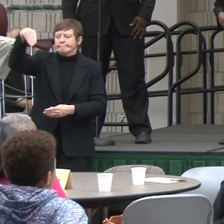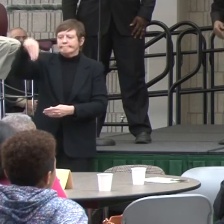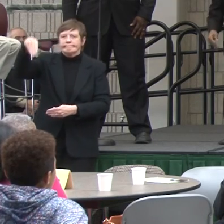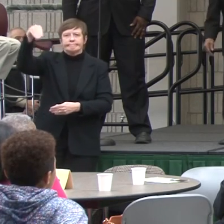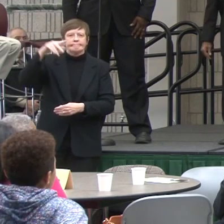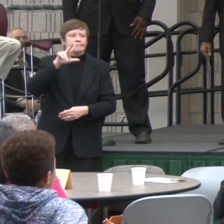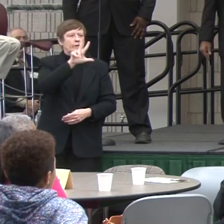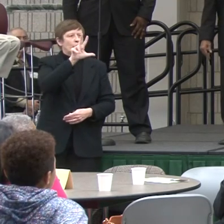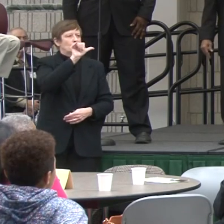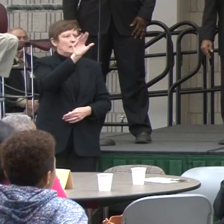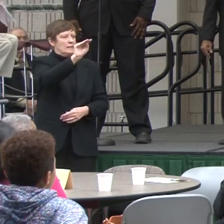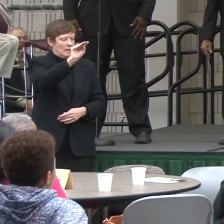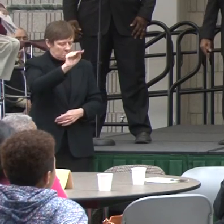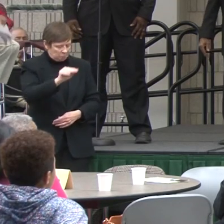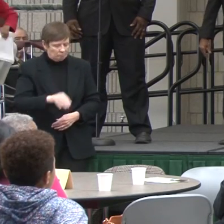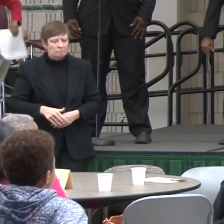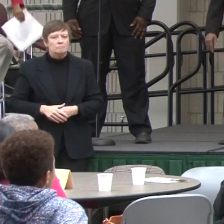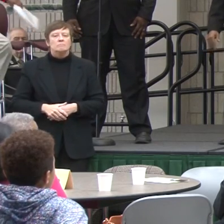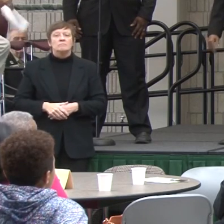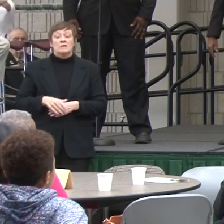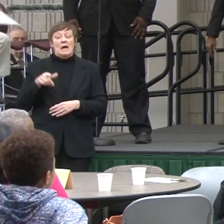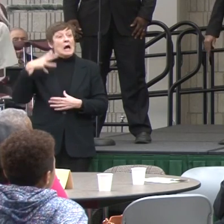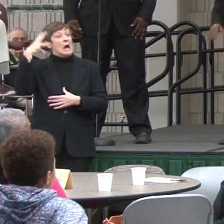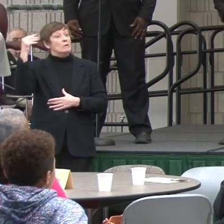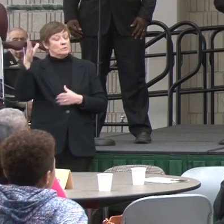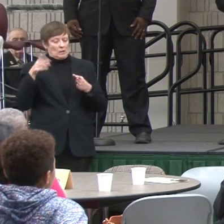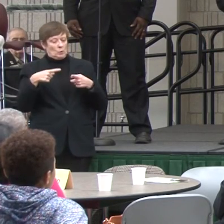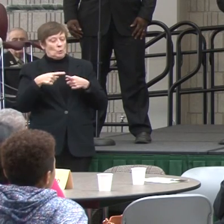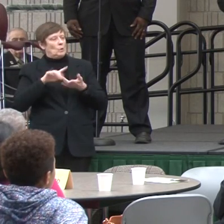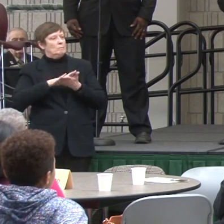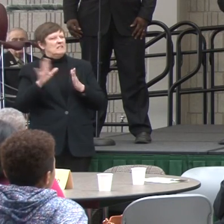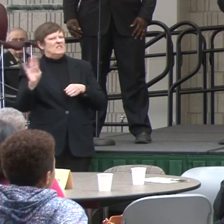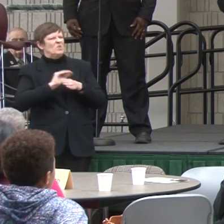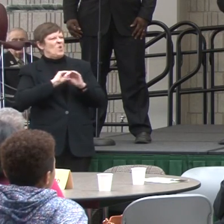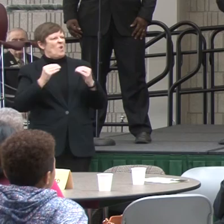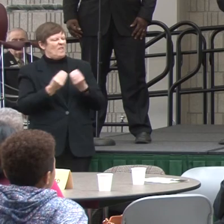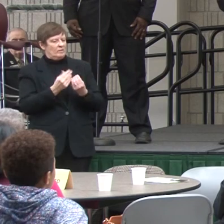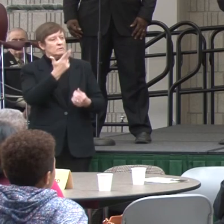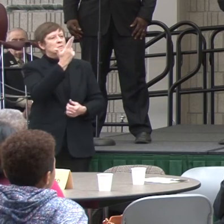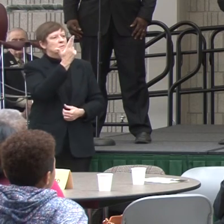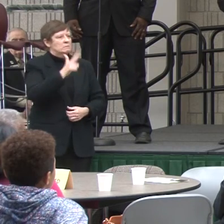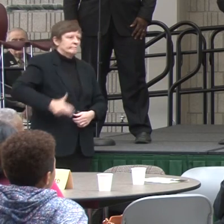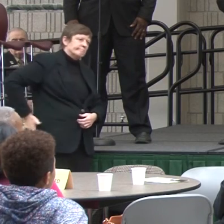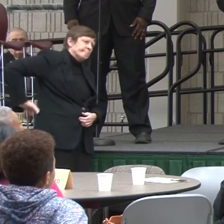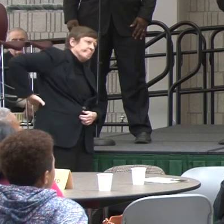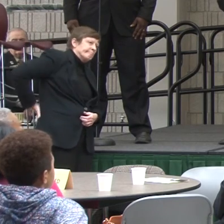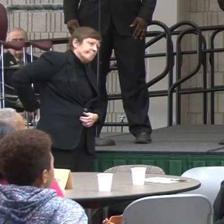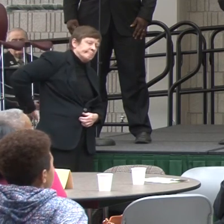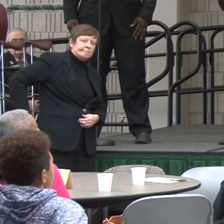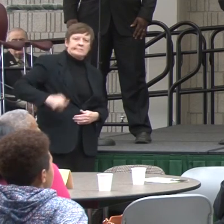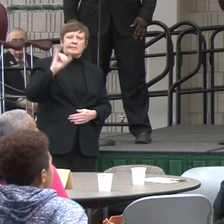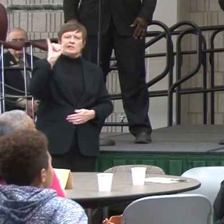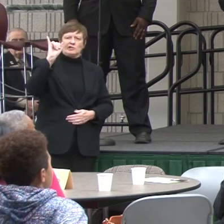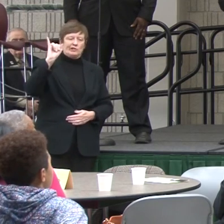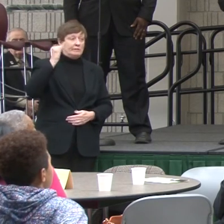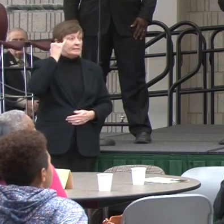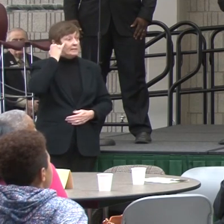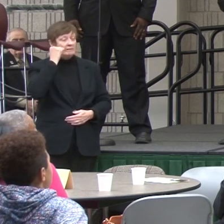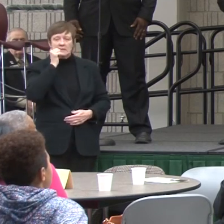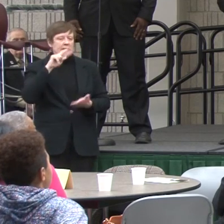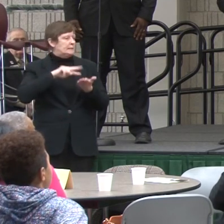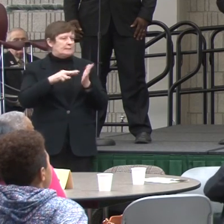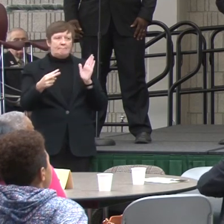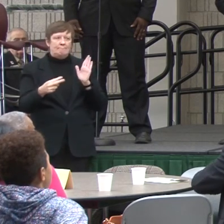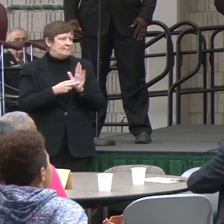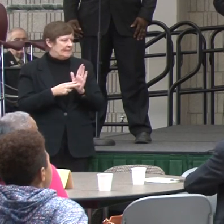3 a.m. The corner becomes his office window. A Glock 9 becomes his insurance policy. But it doesn't mean it